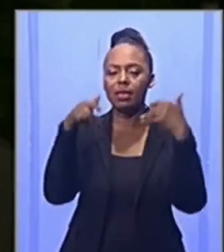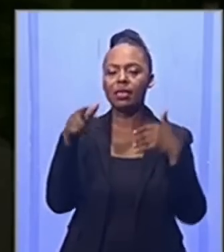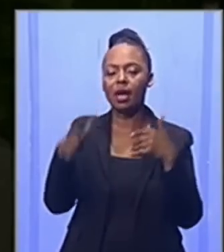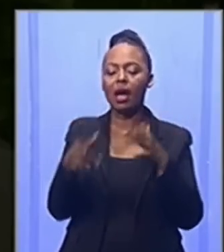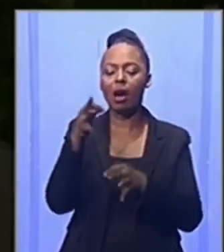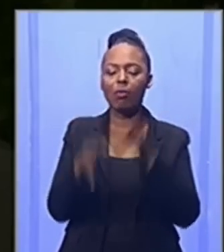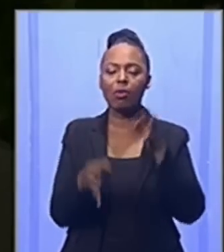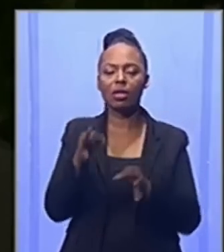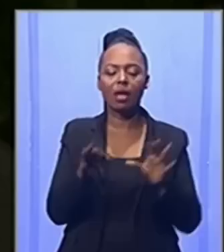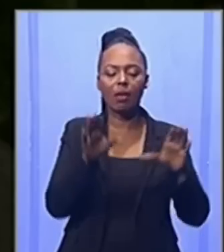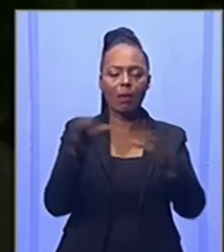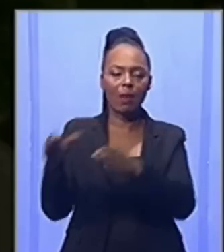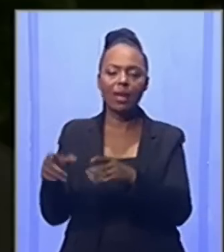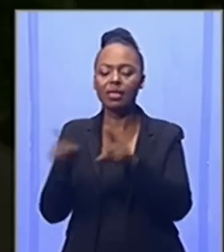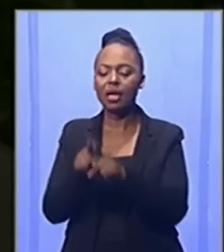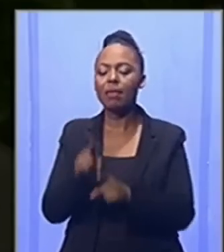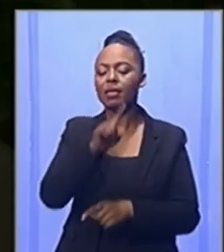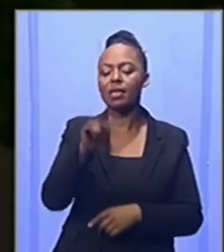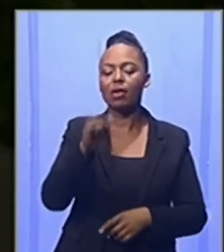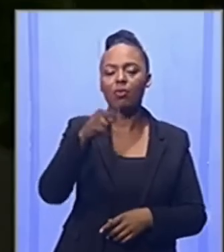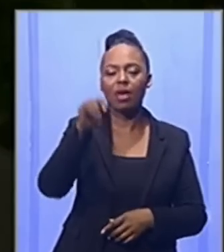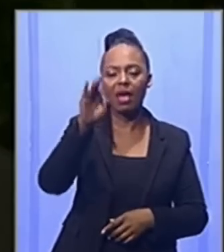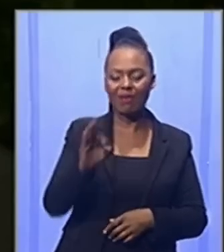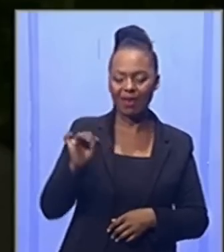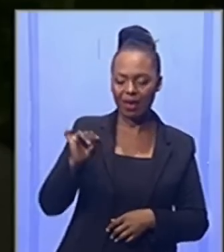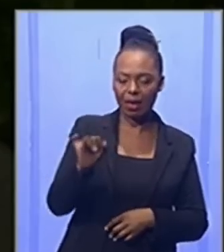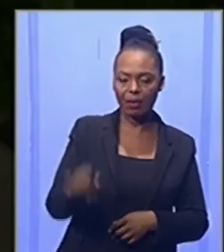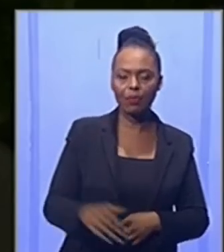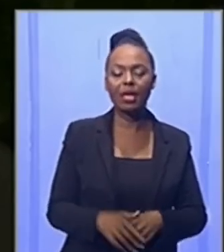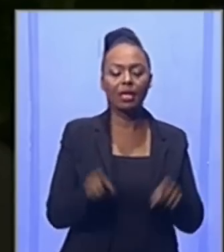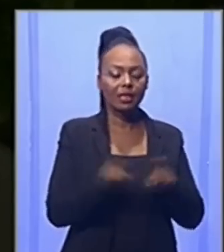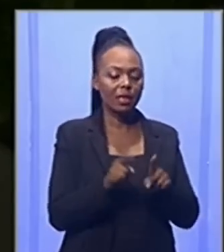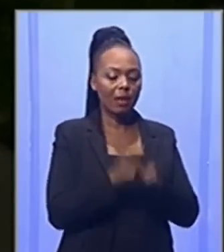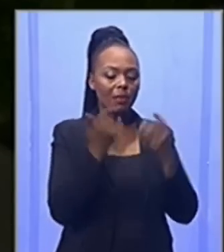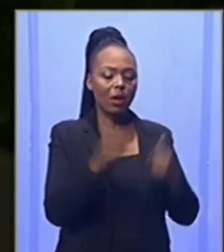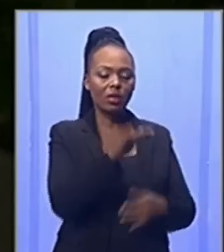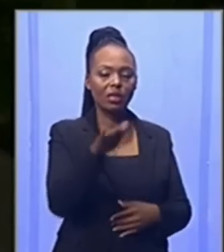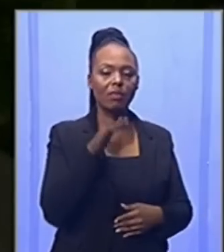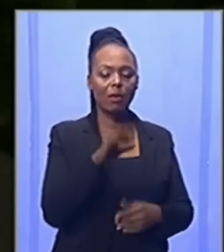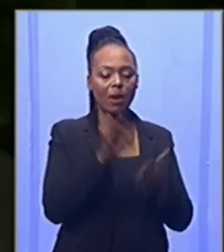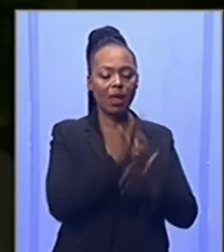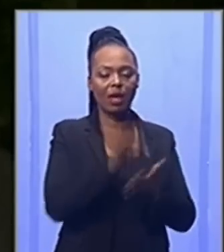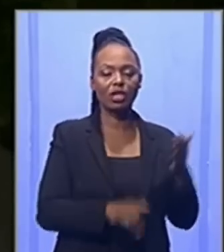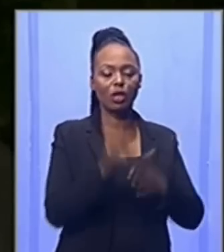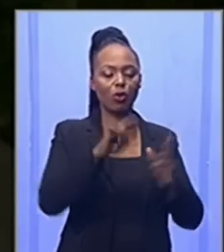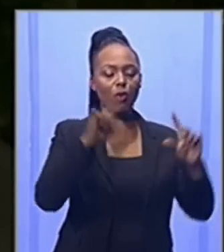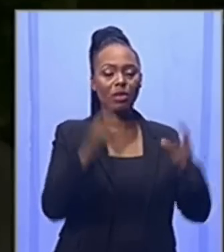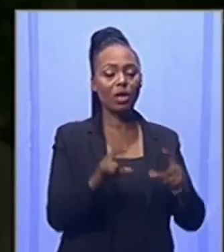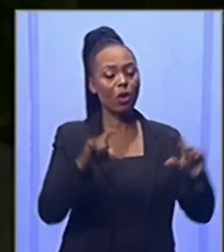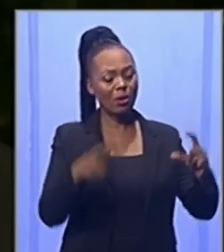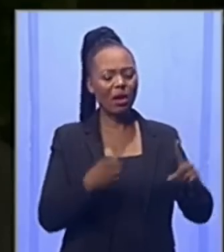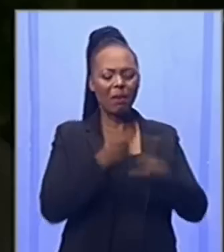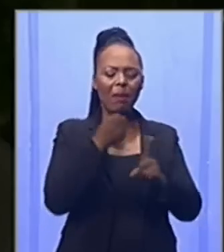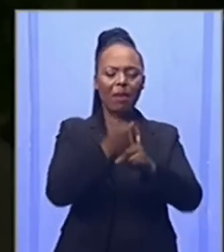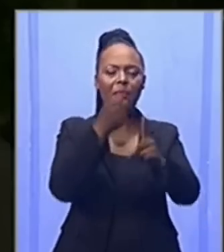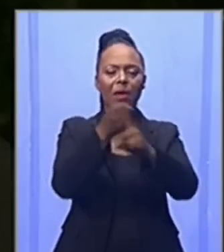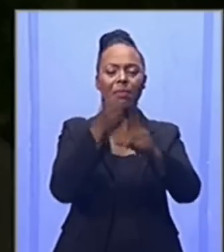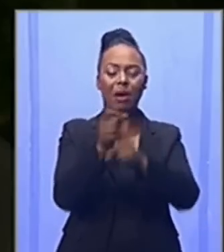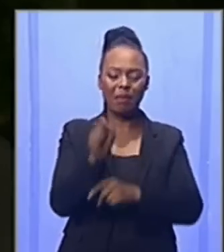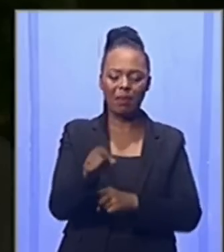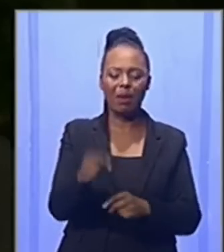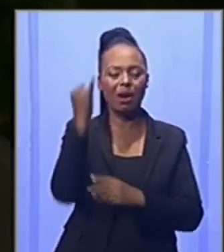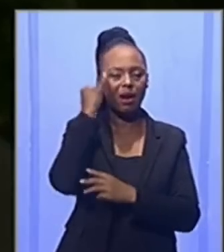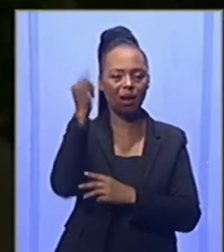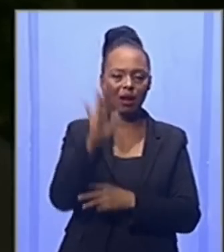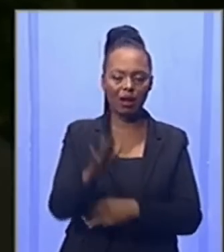divide, including ZANU-PF ones, and the Zimbabwe Election Commission itself. The commissioners fought over the delimitation. So